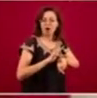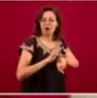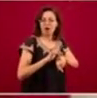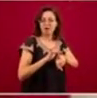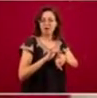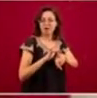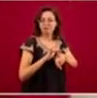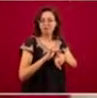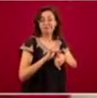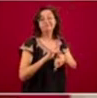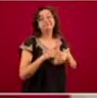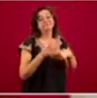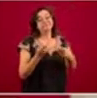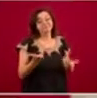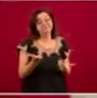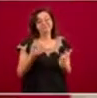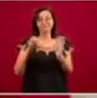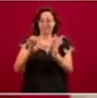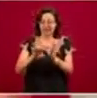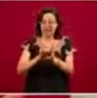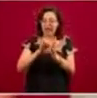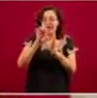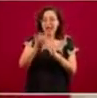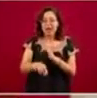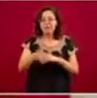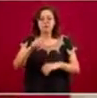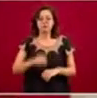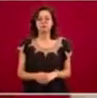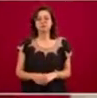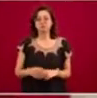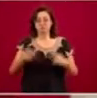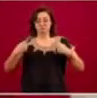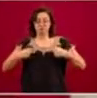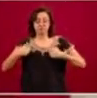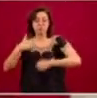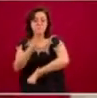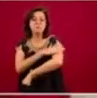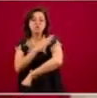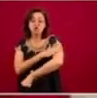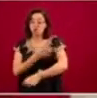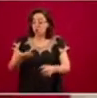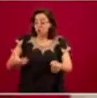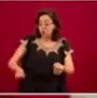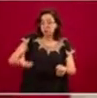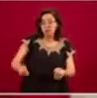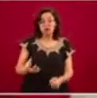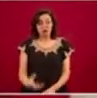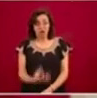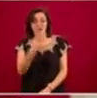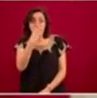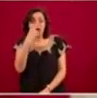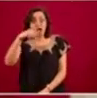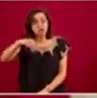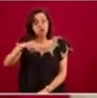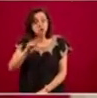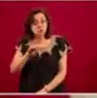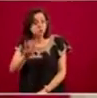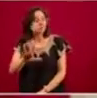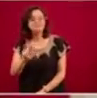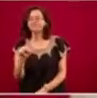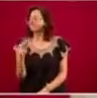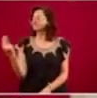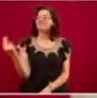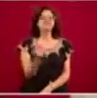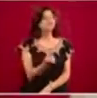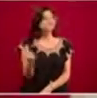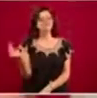treating those patients and in direct contact with the respiratory secretions of the patients. For